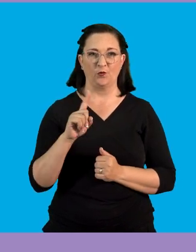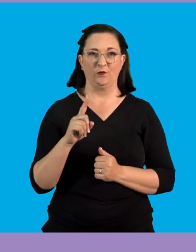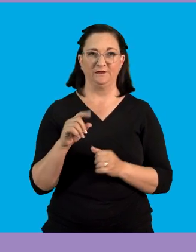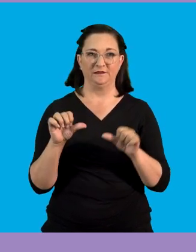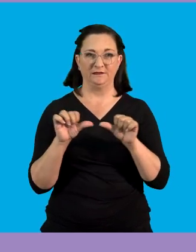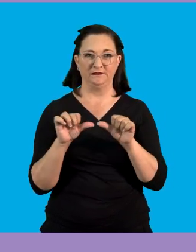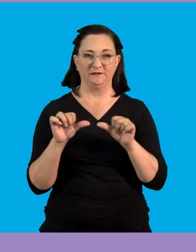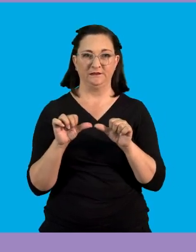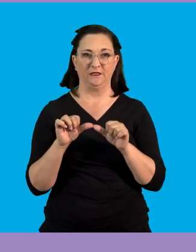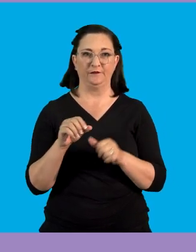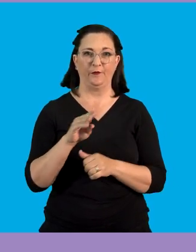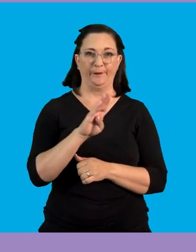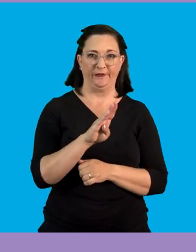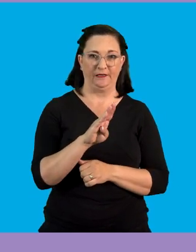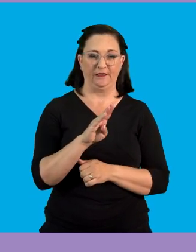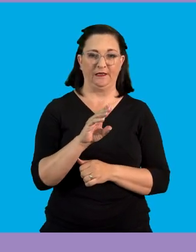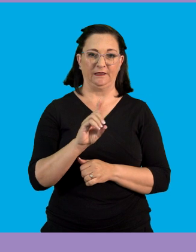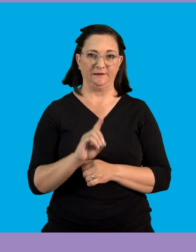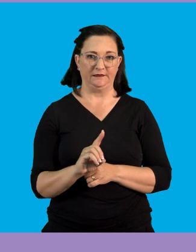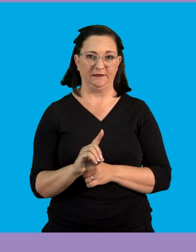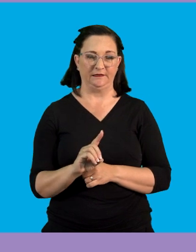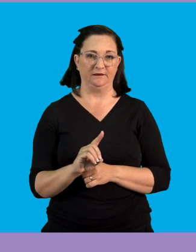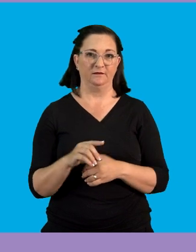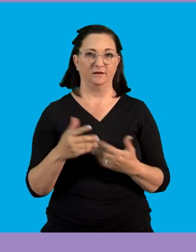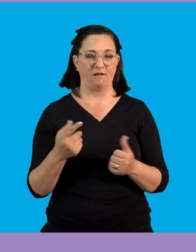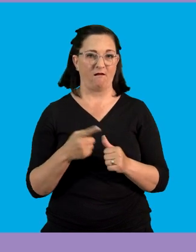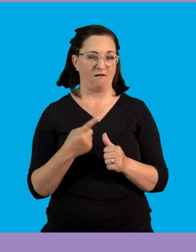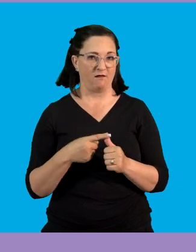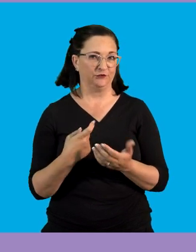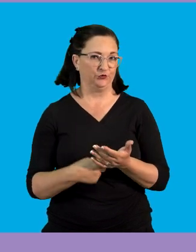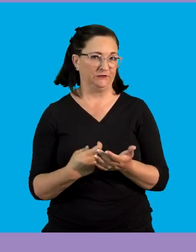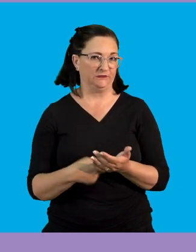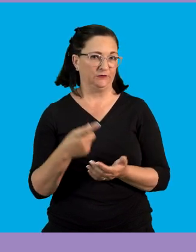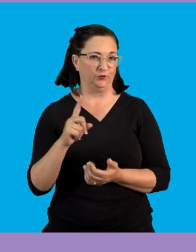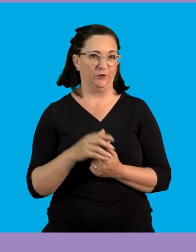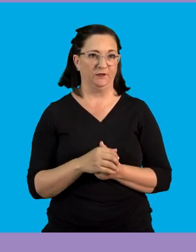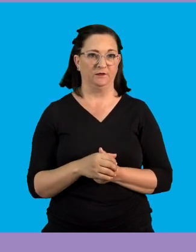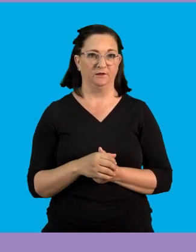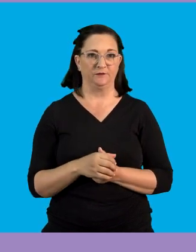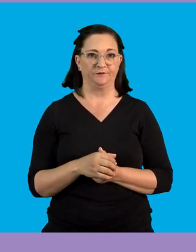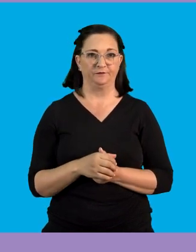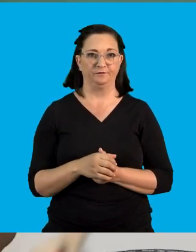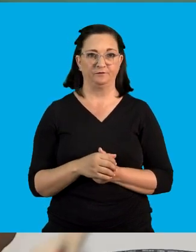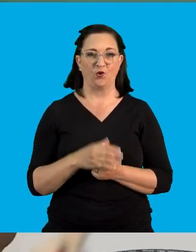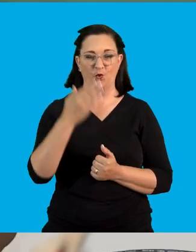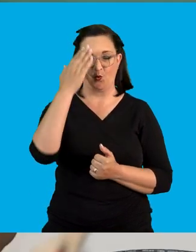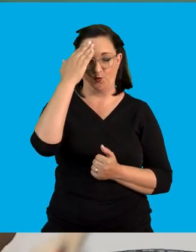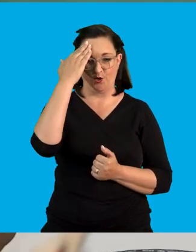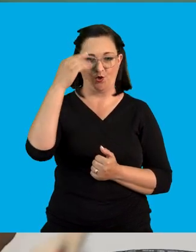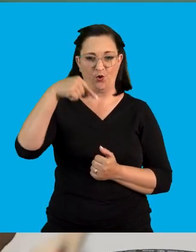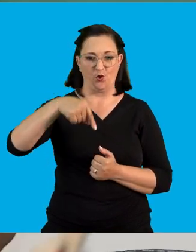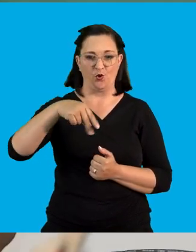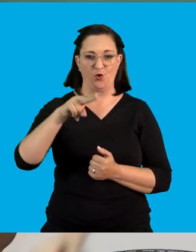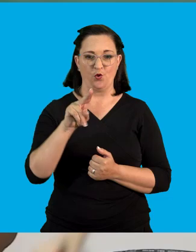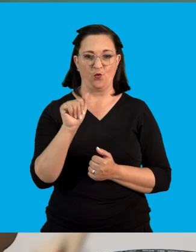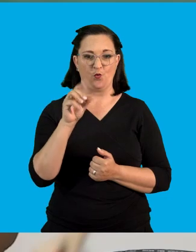angle B and D, and give reasons for your answer. Now we know that this is a quadrilateral, which means